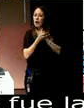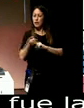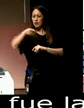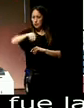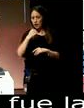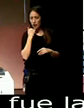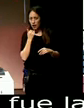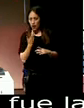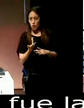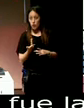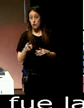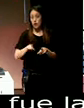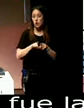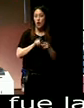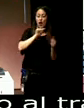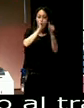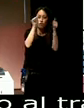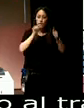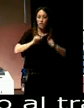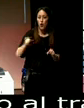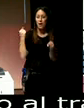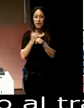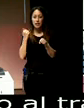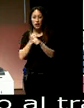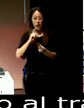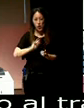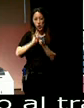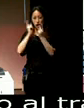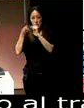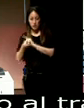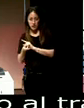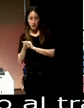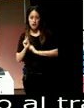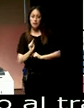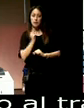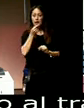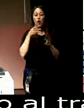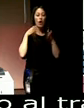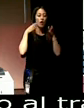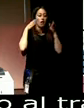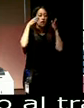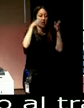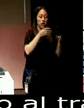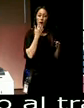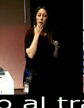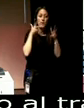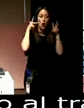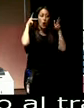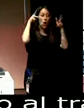something else, which is their way of working. So